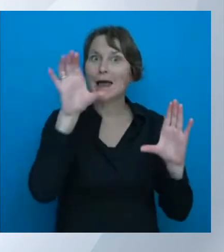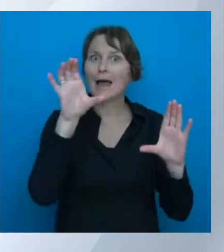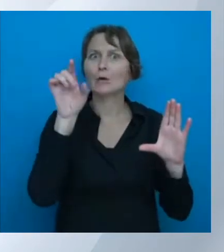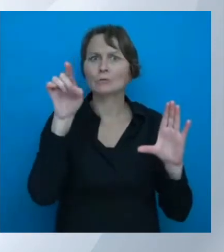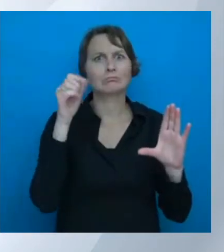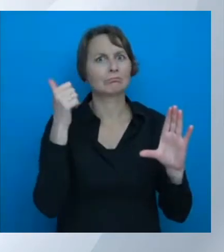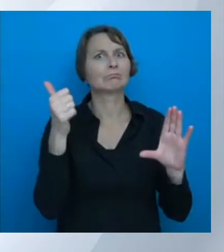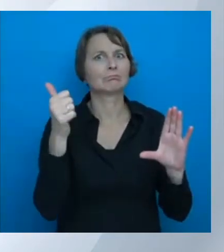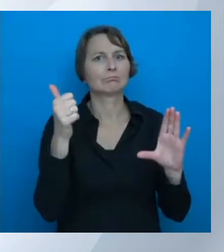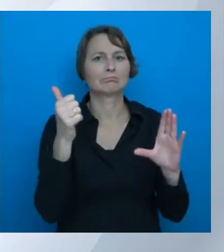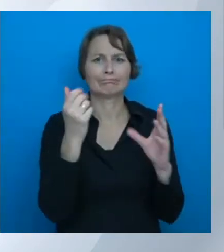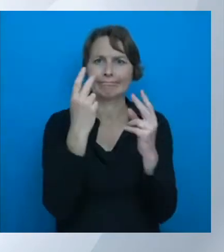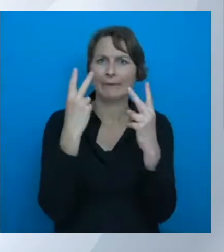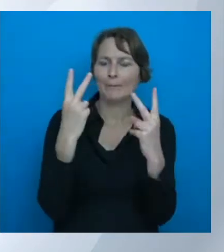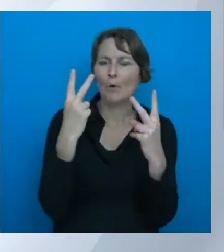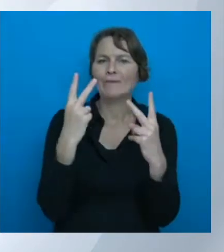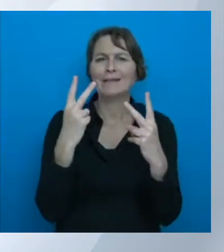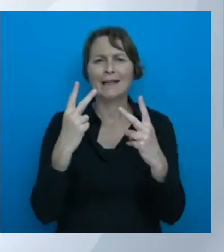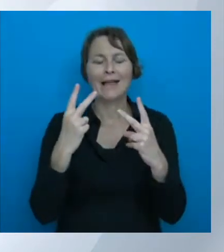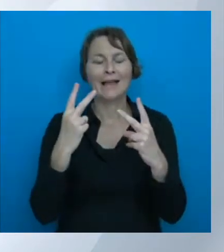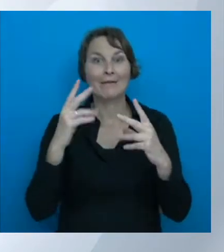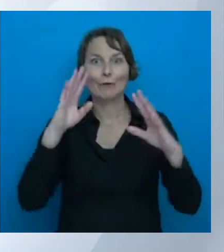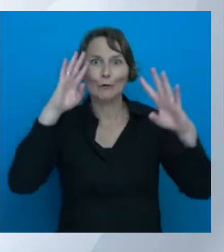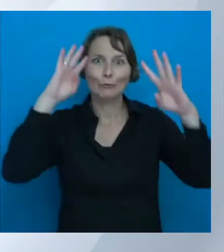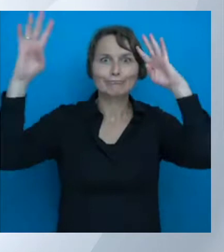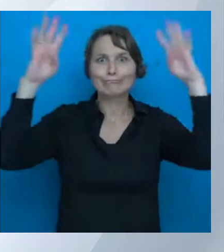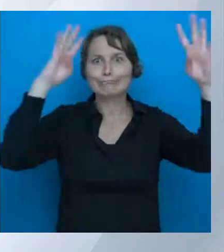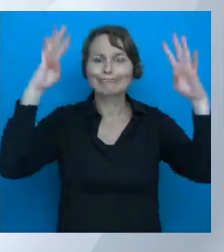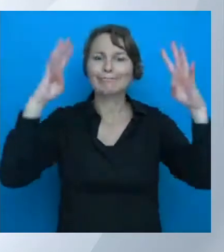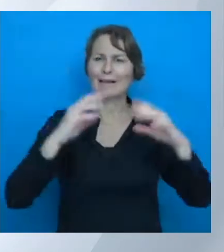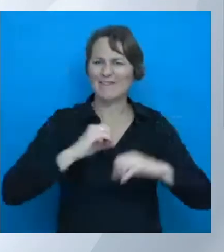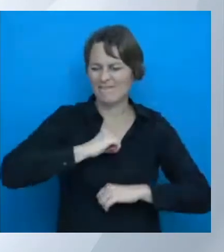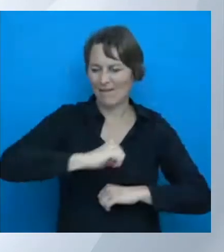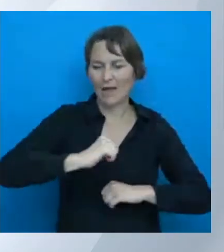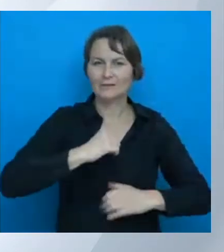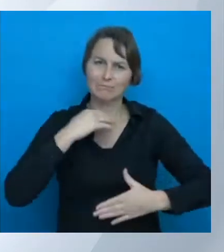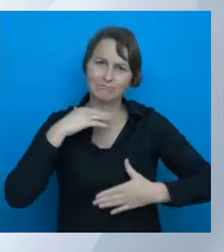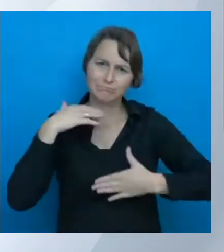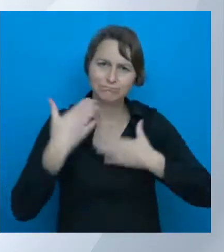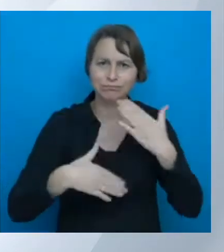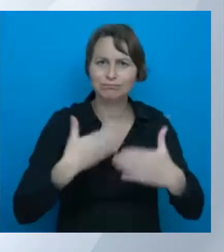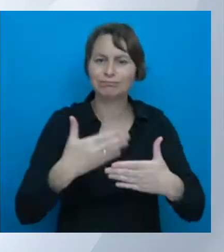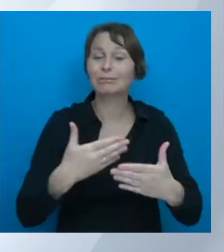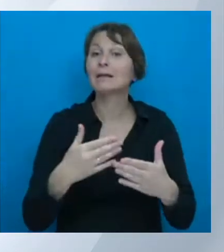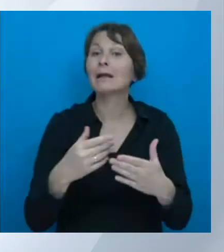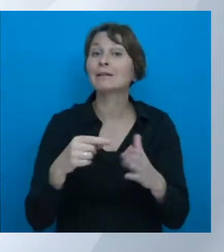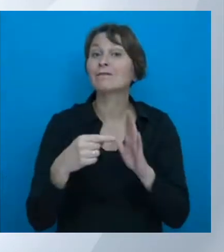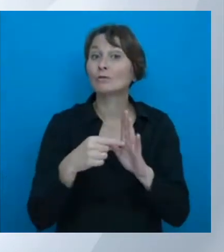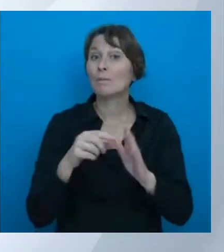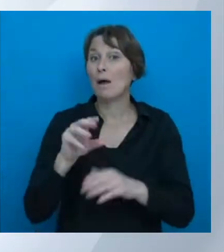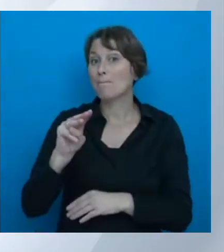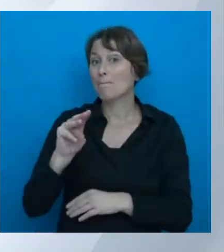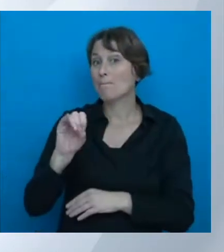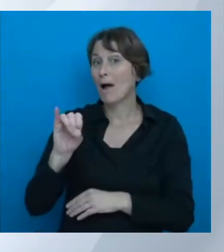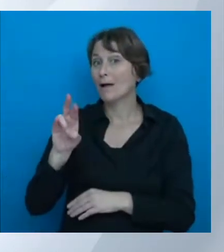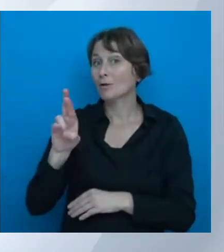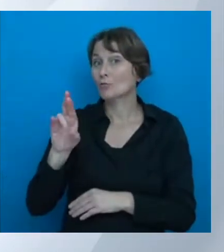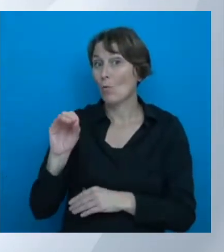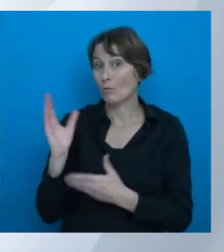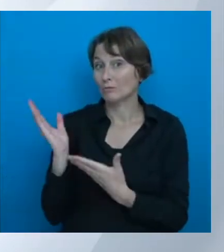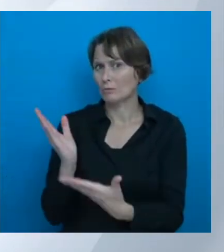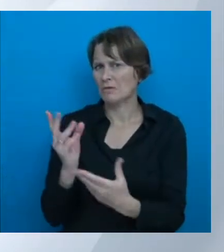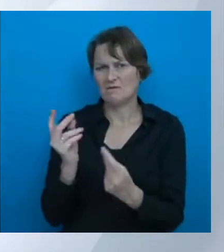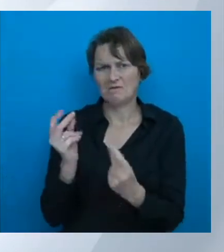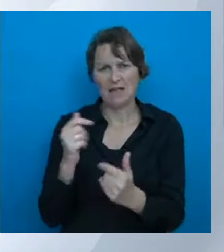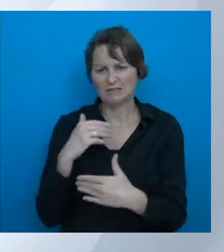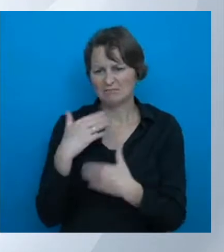use of cloud native technologies like DevOps and microservices. Developers can quickly take in an idea